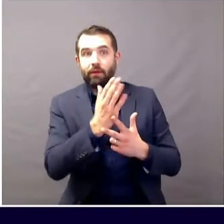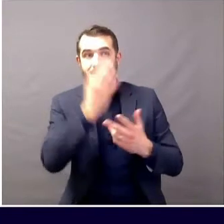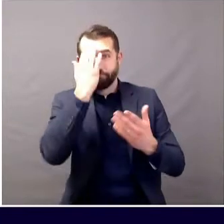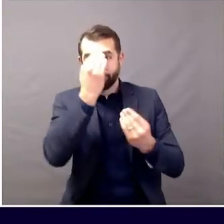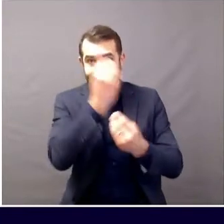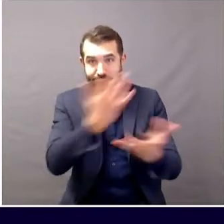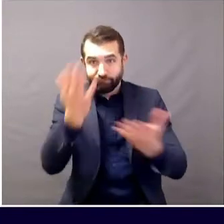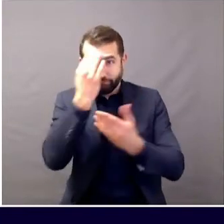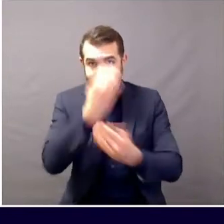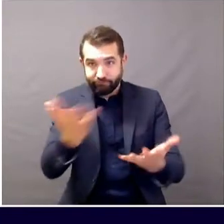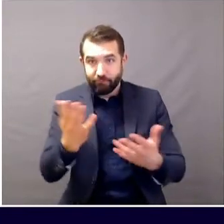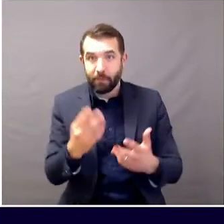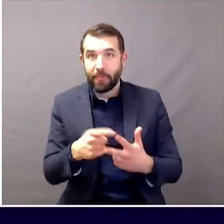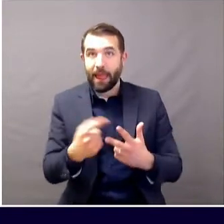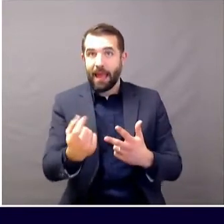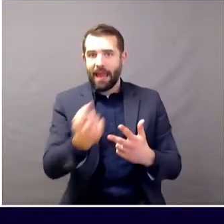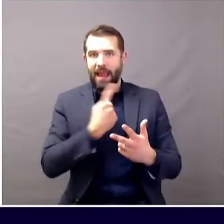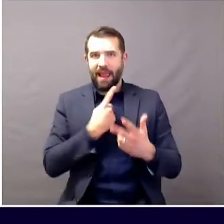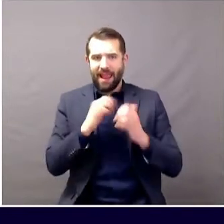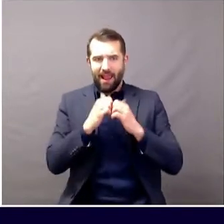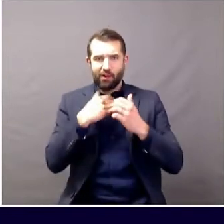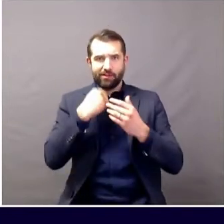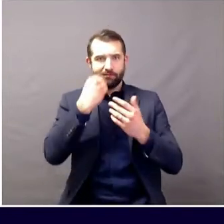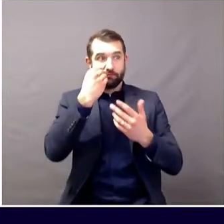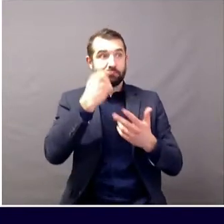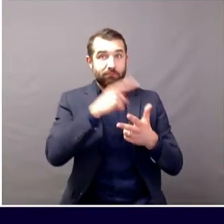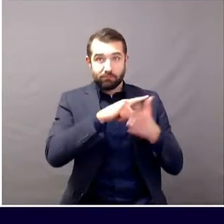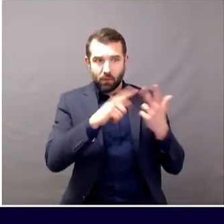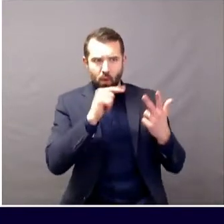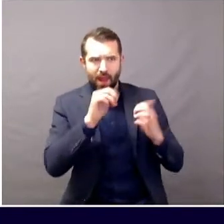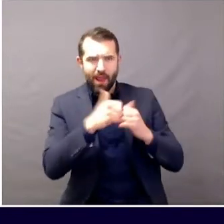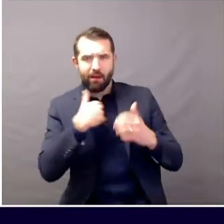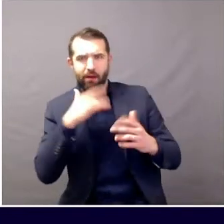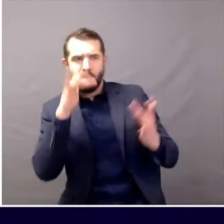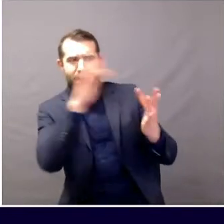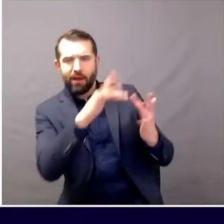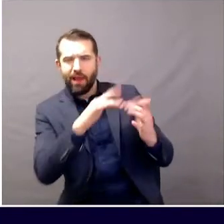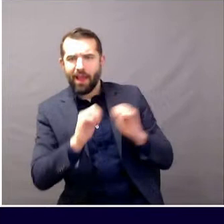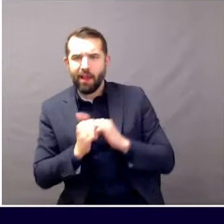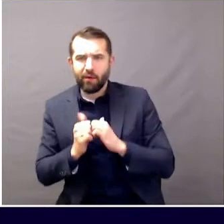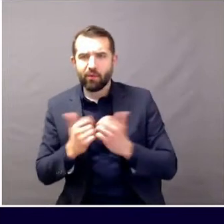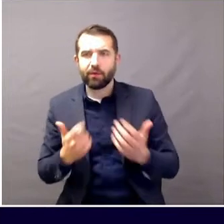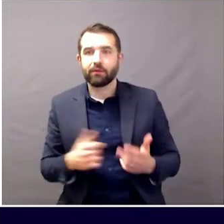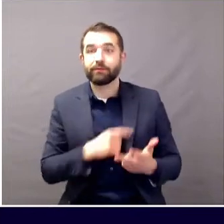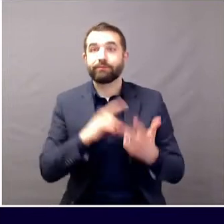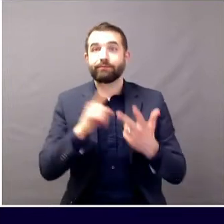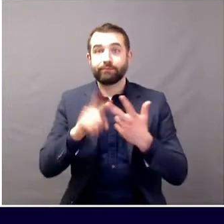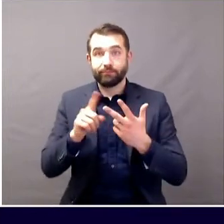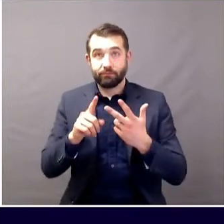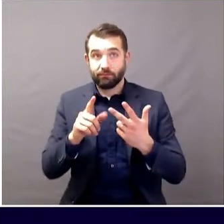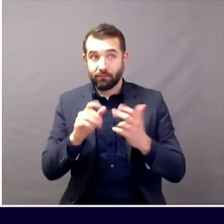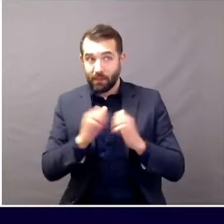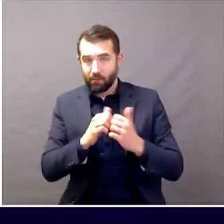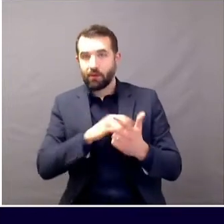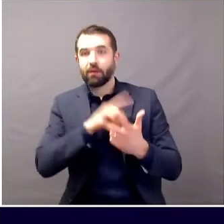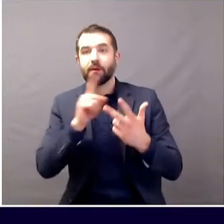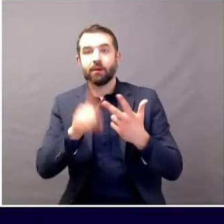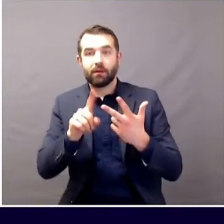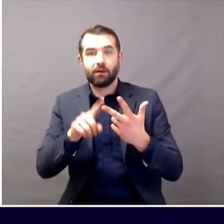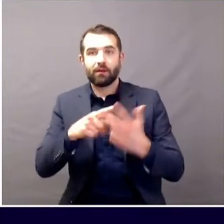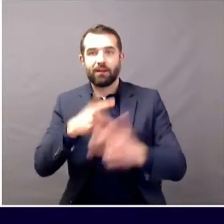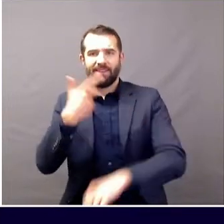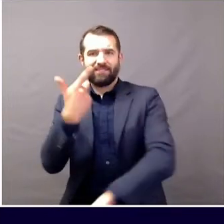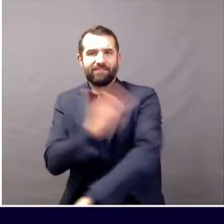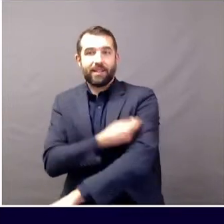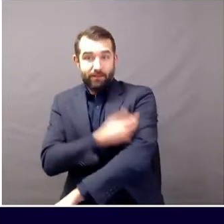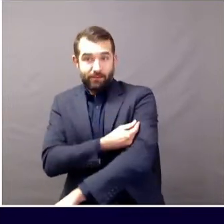question you asked, how are we going to let folks know? And then number 3, vaccination. The vaccination piece is a logistical question. If a